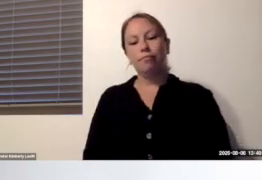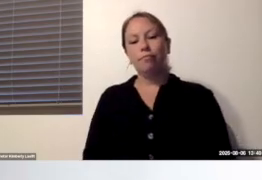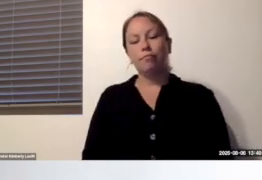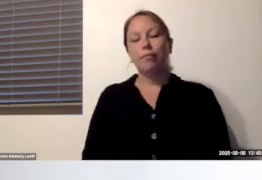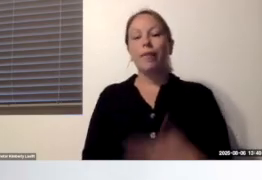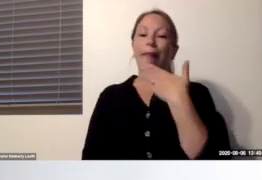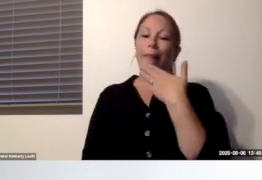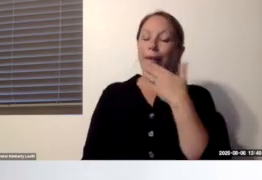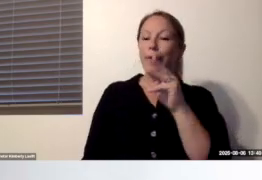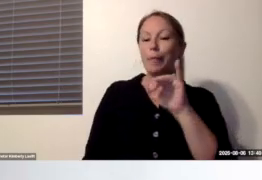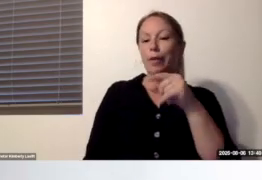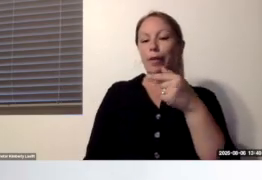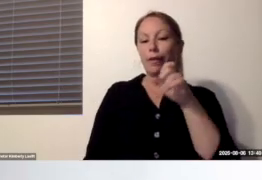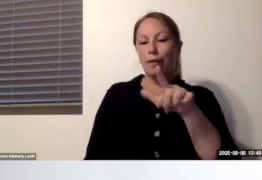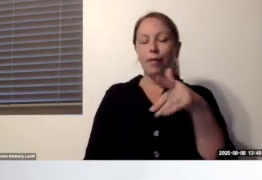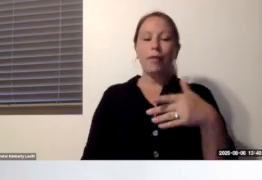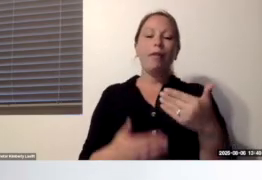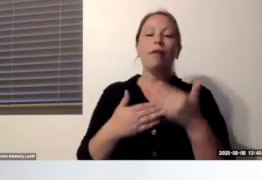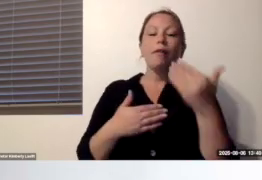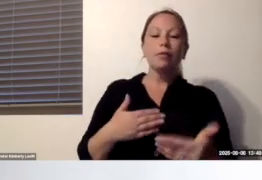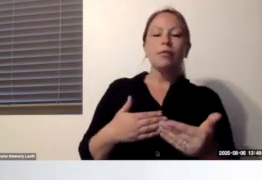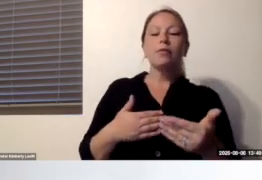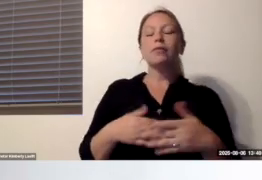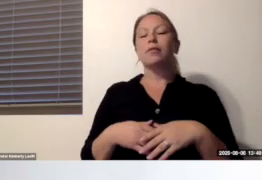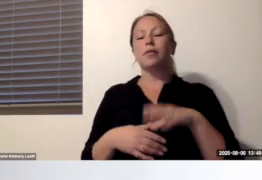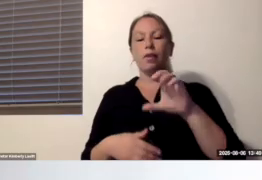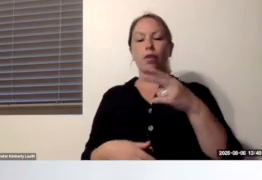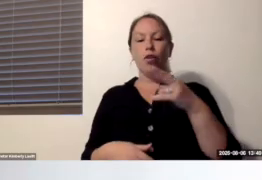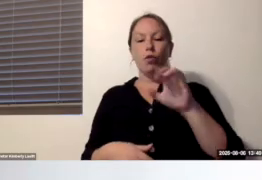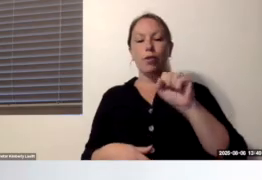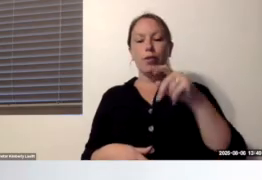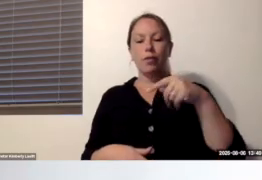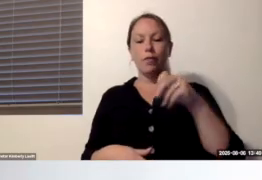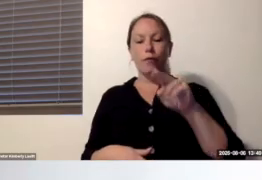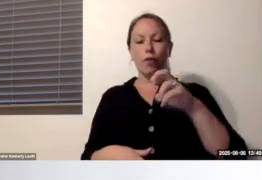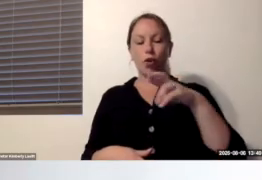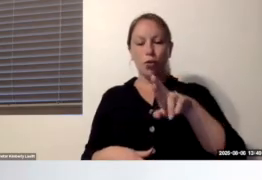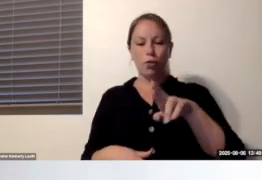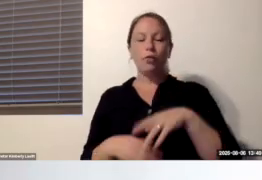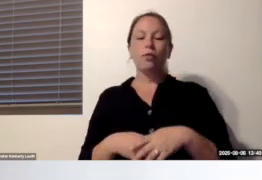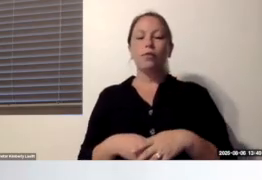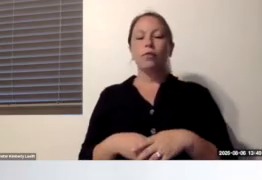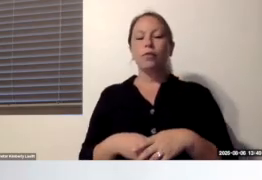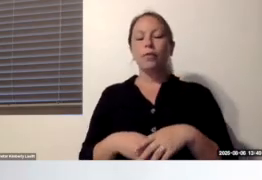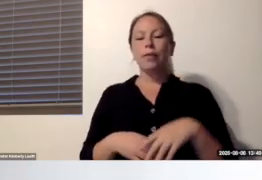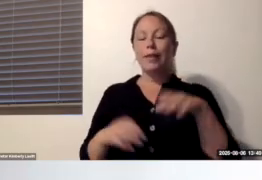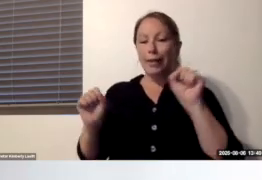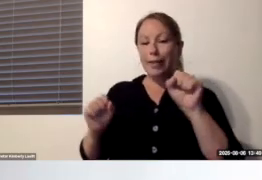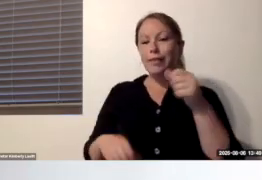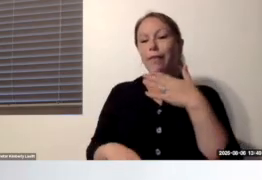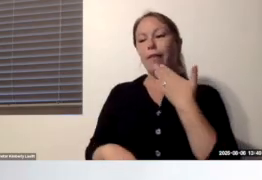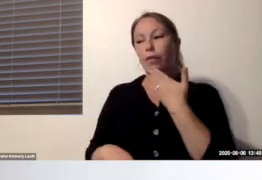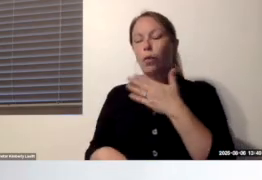Thanks, Miguel. Appreciate that. Next in the queue, Christopher Chavez. Please go ahead. Yes, thank you.